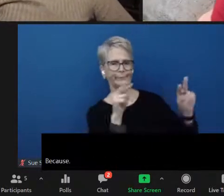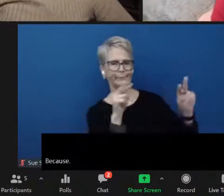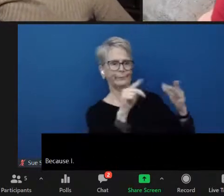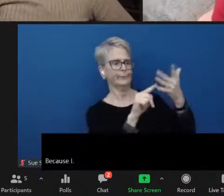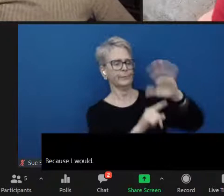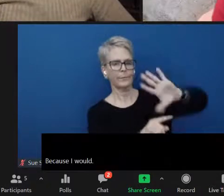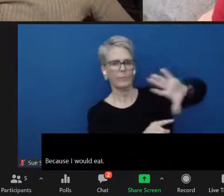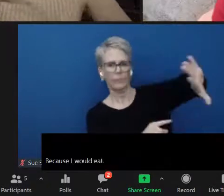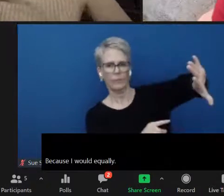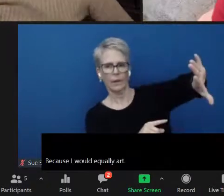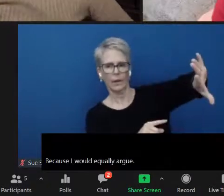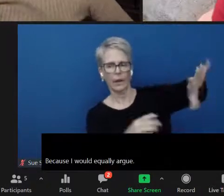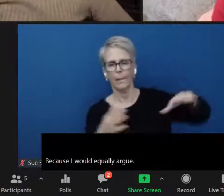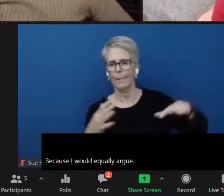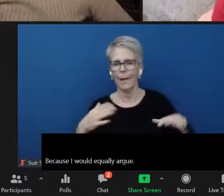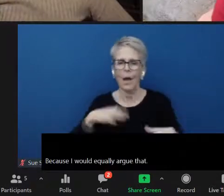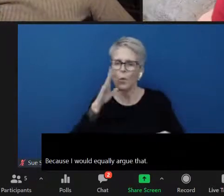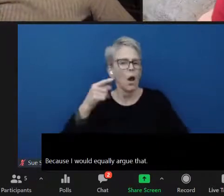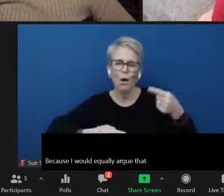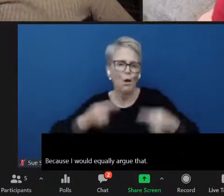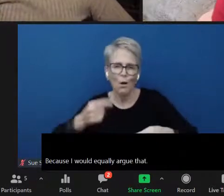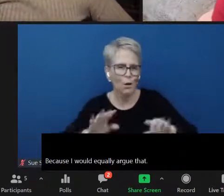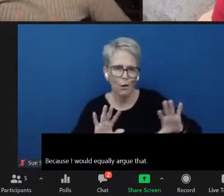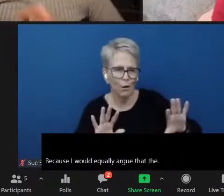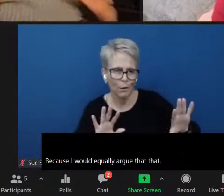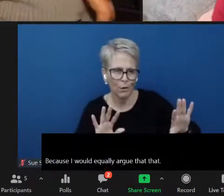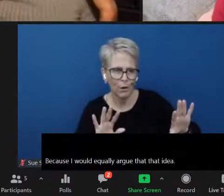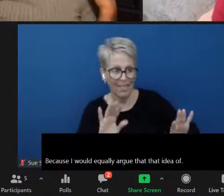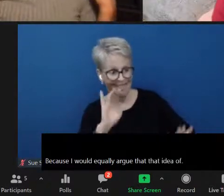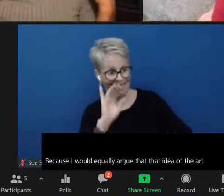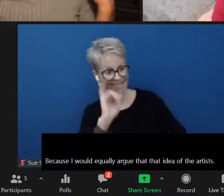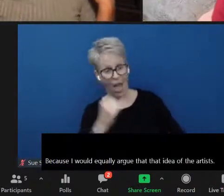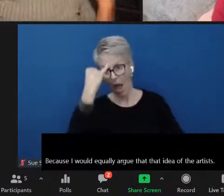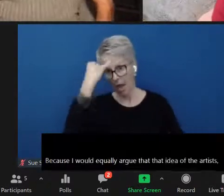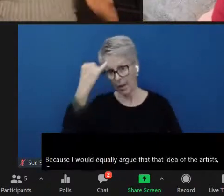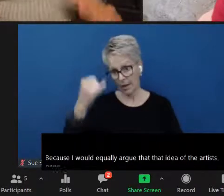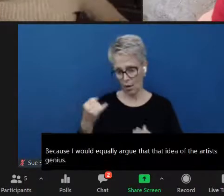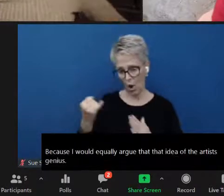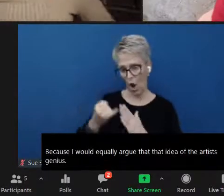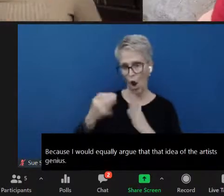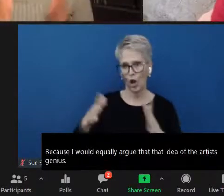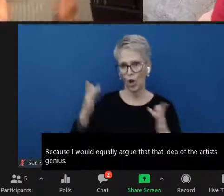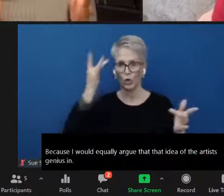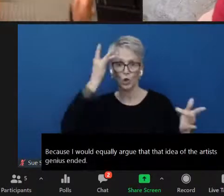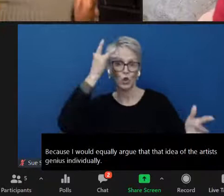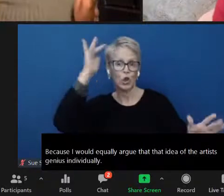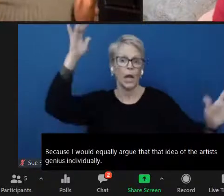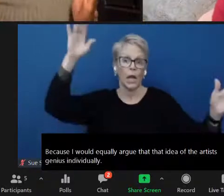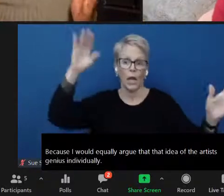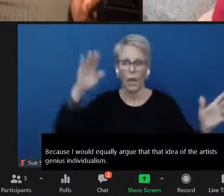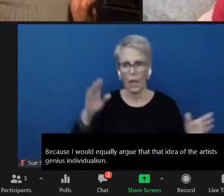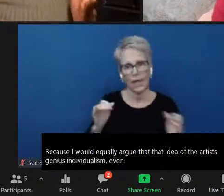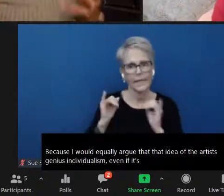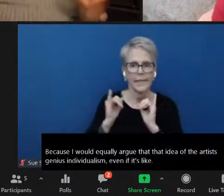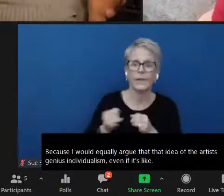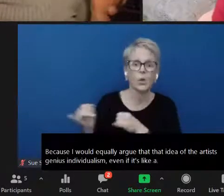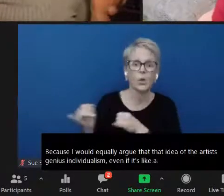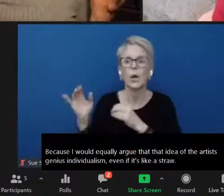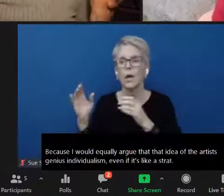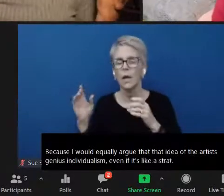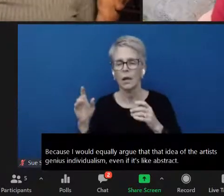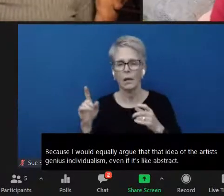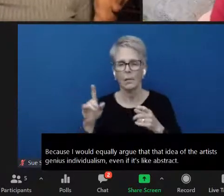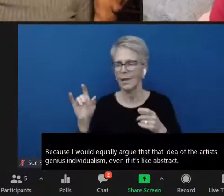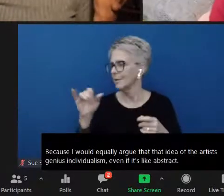Because I would equally argue that idea of the artist's genius, individualism, even if it's like